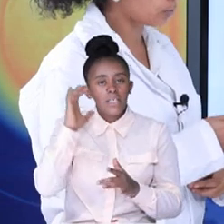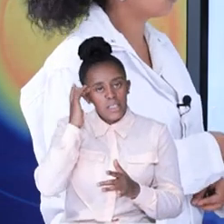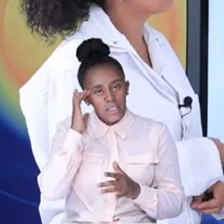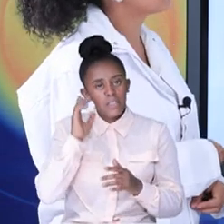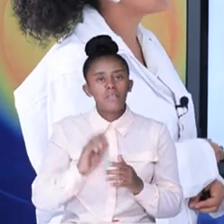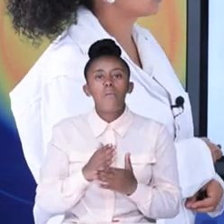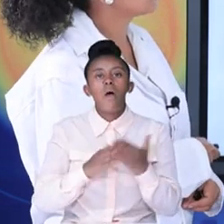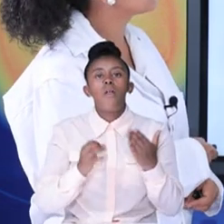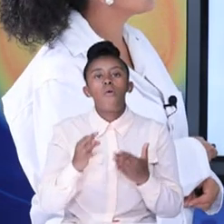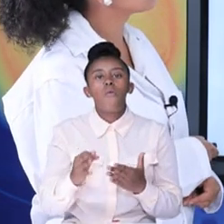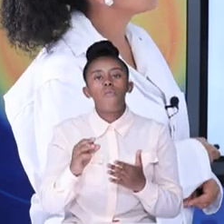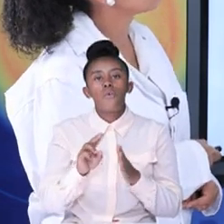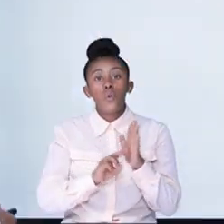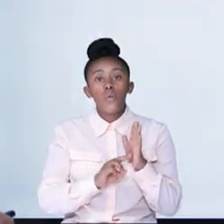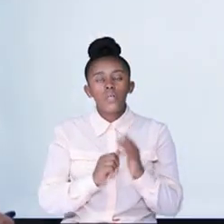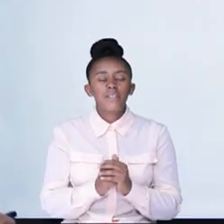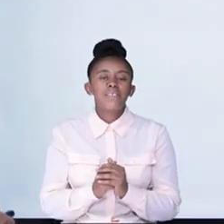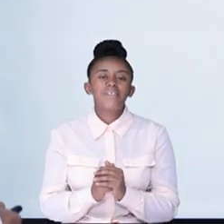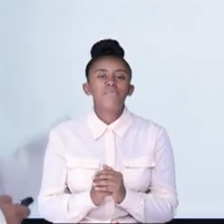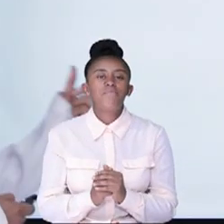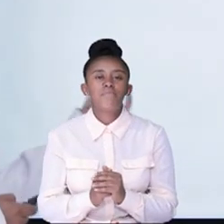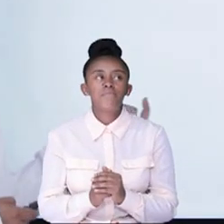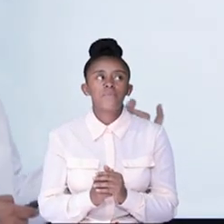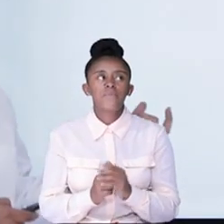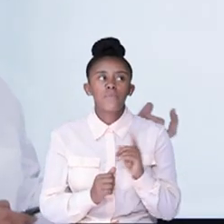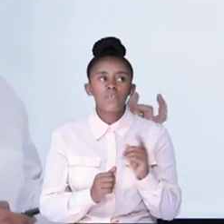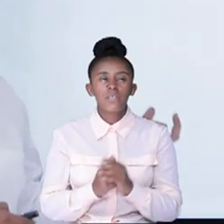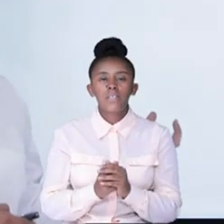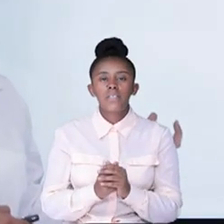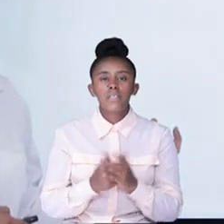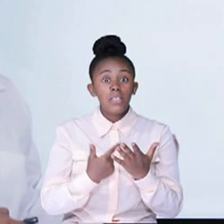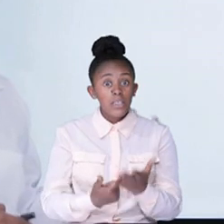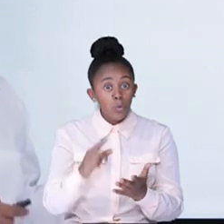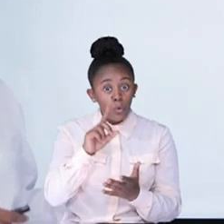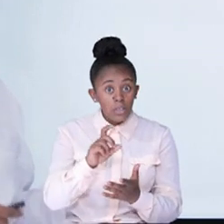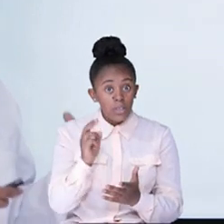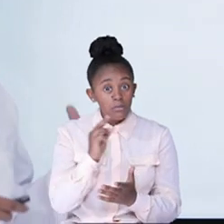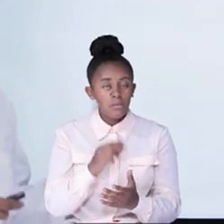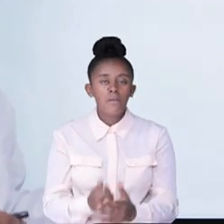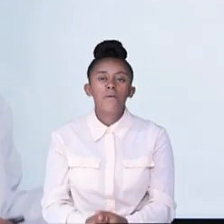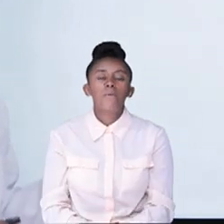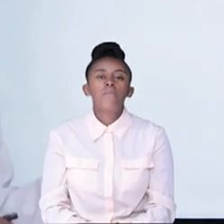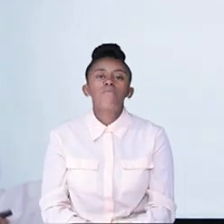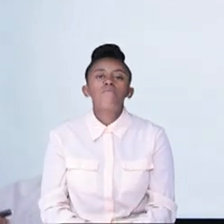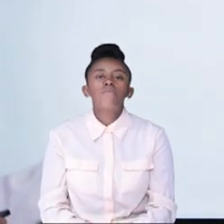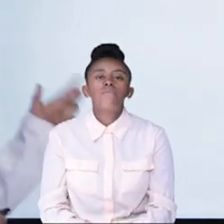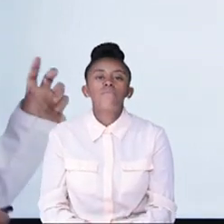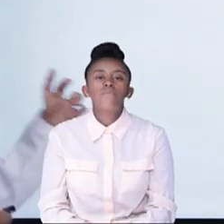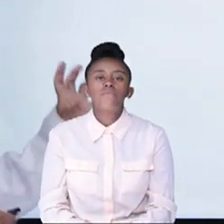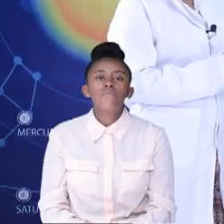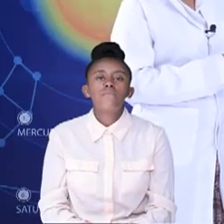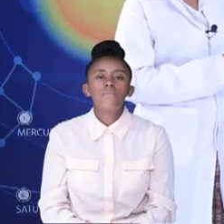disease part of the unit. In this question, here I am going to give